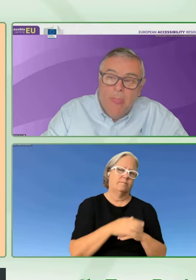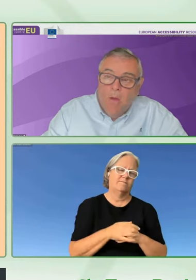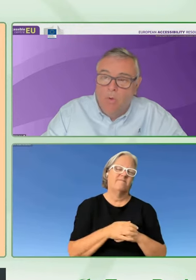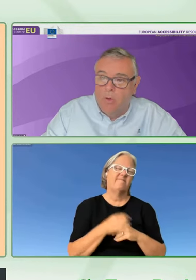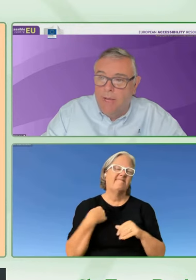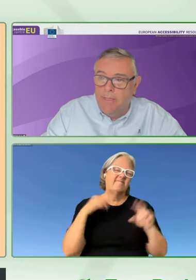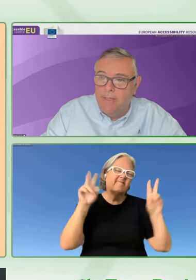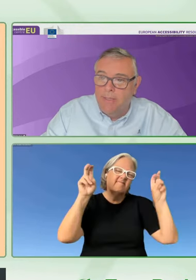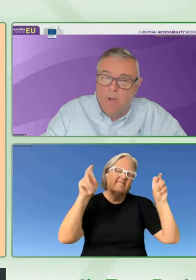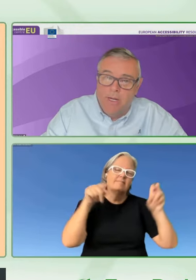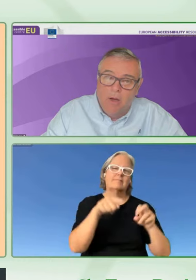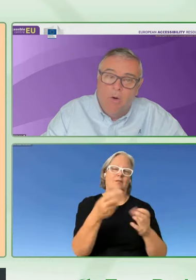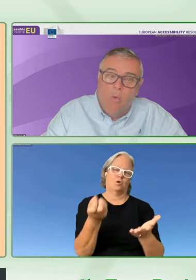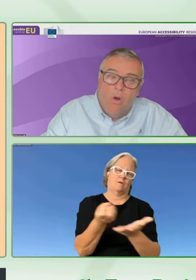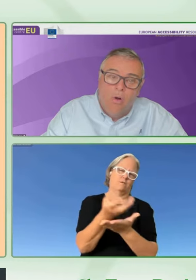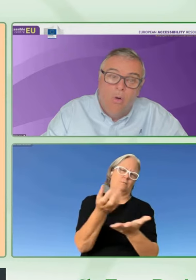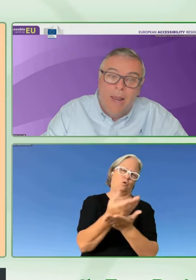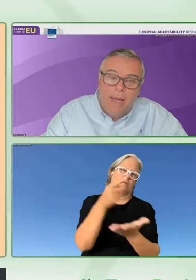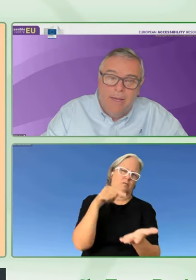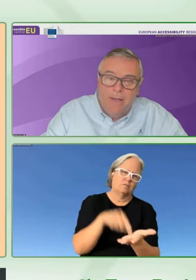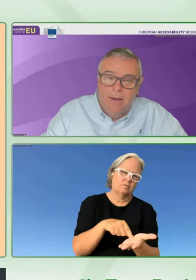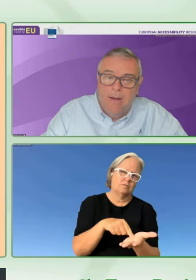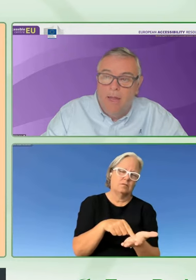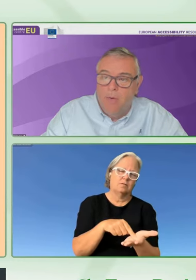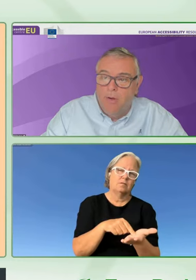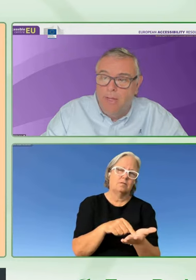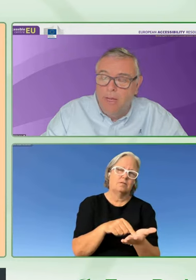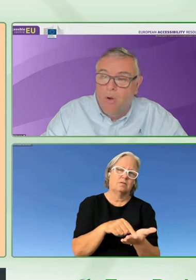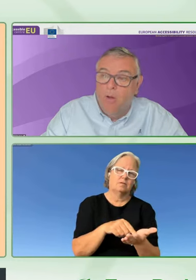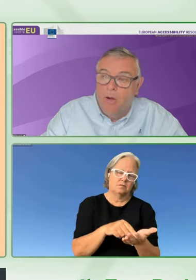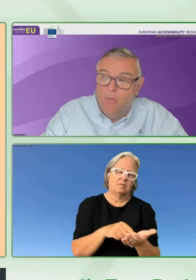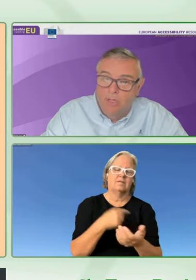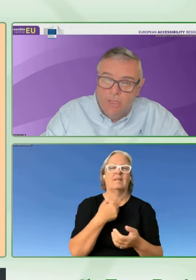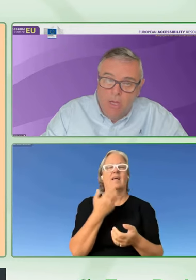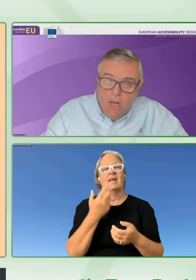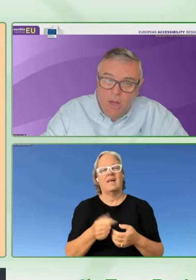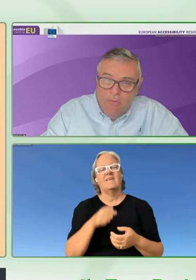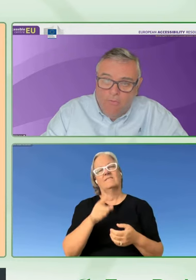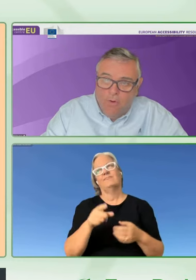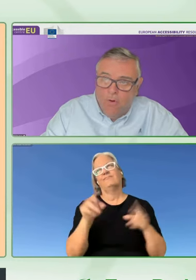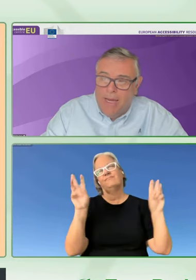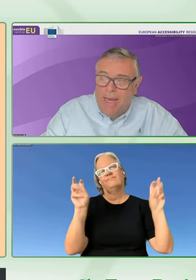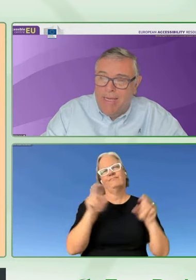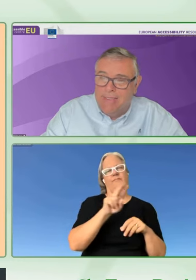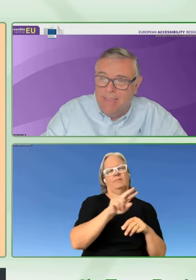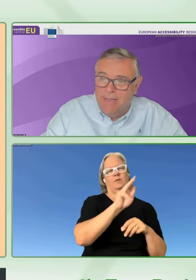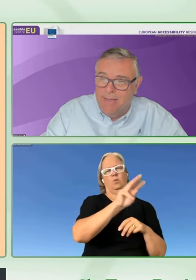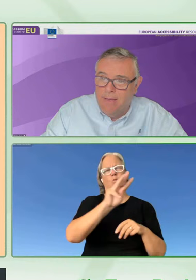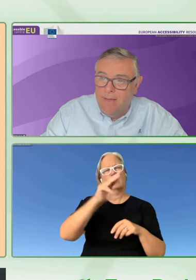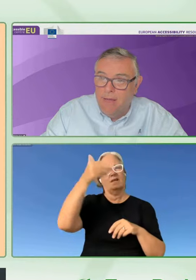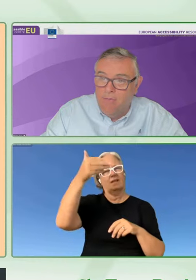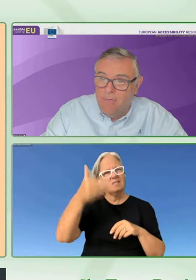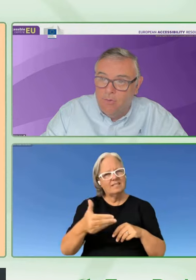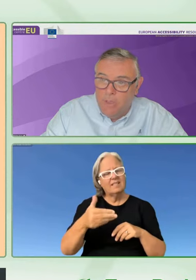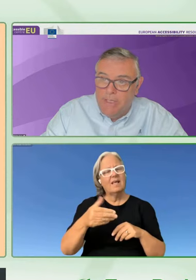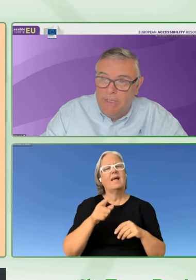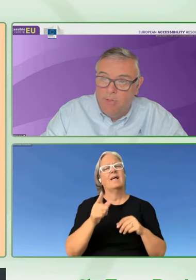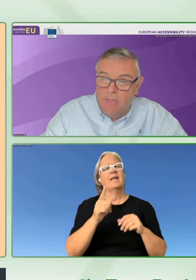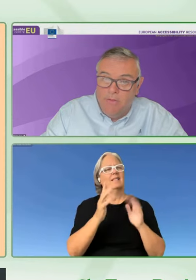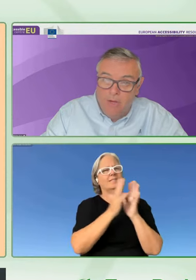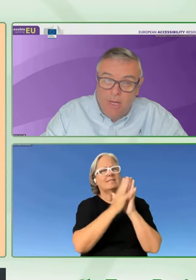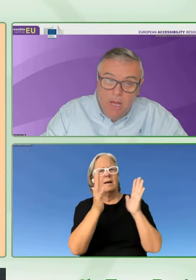before. We create one online library. Our goals for last year, for